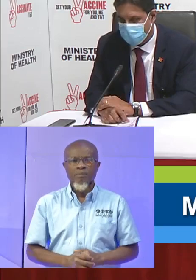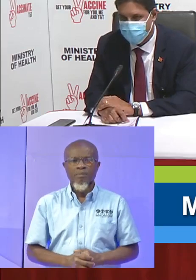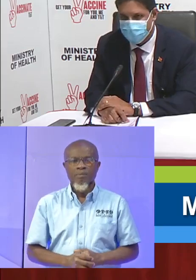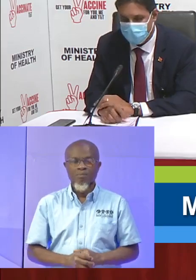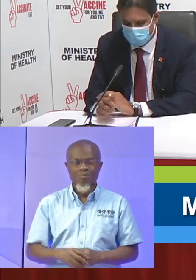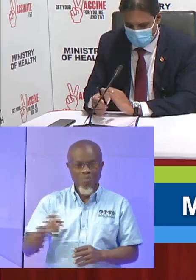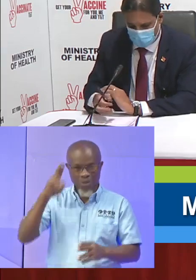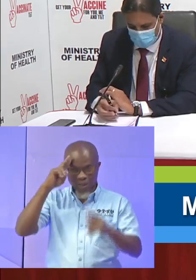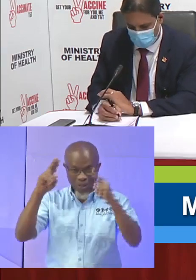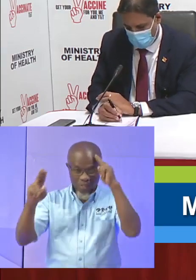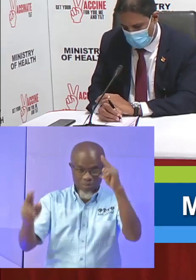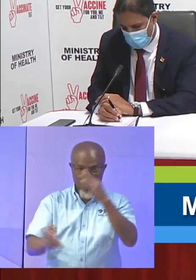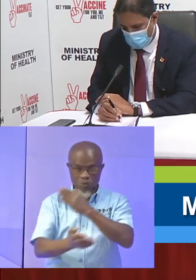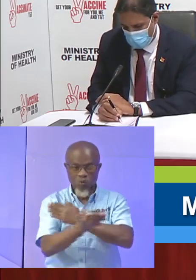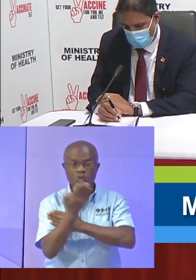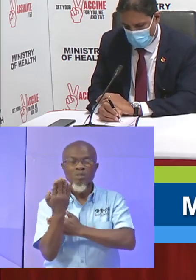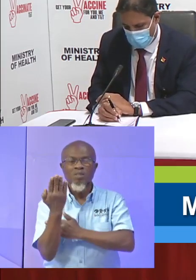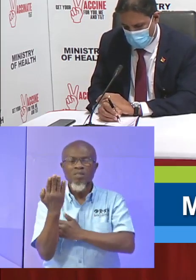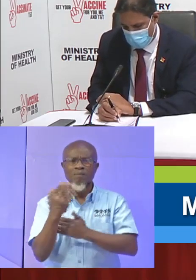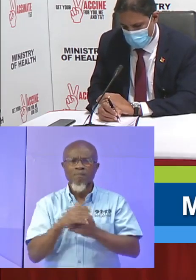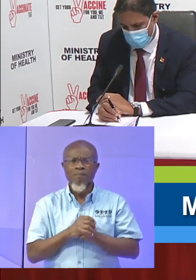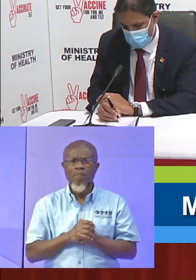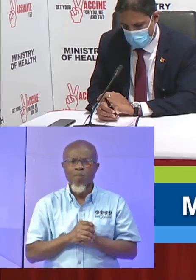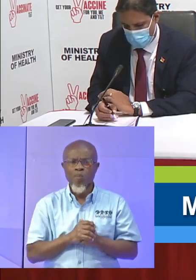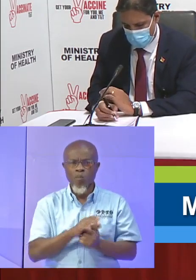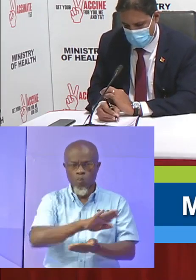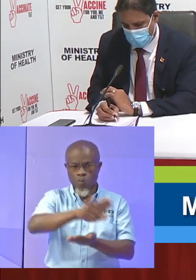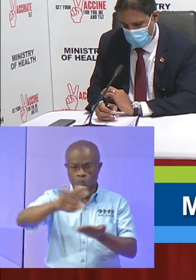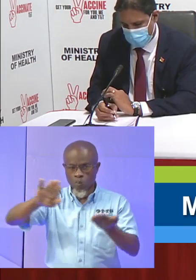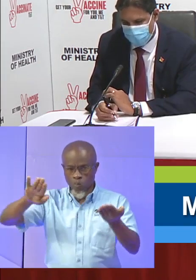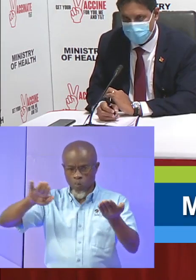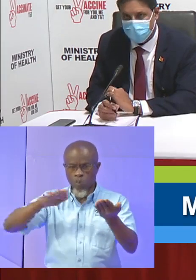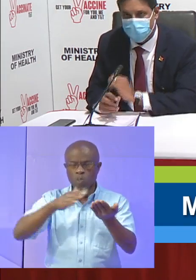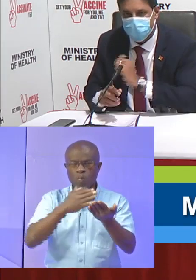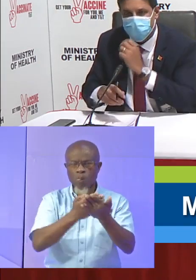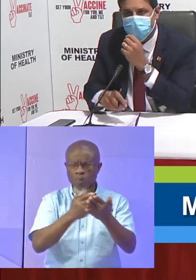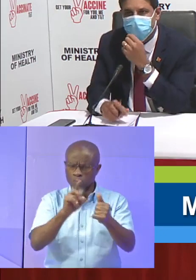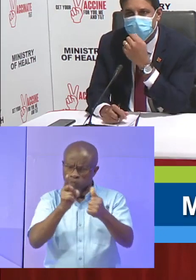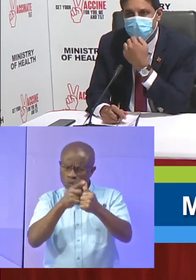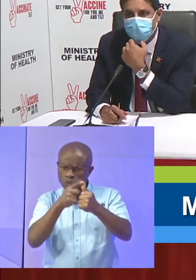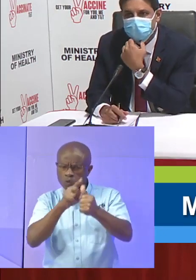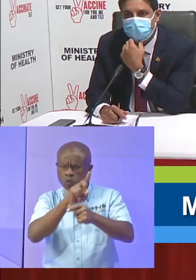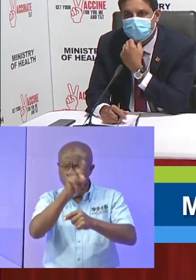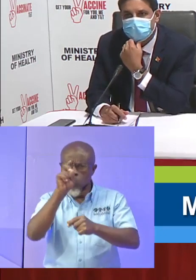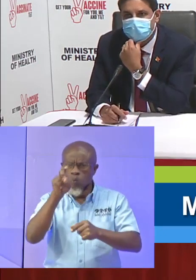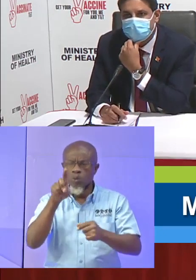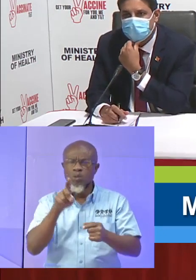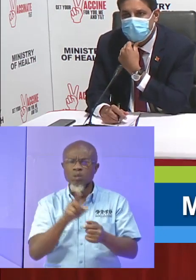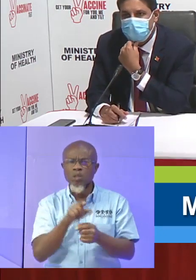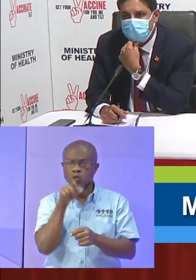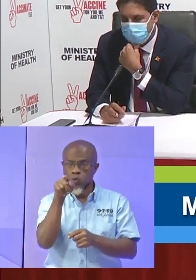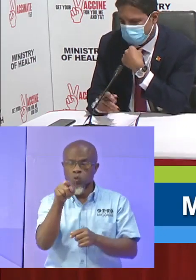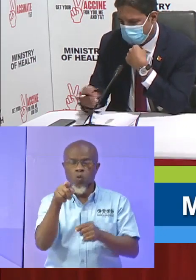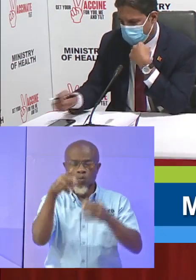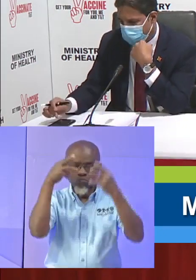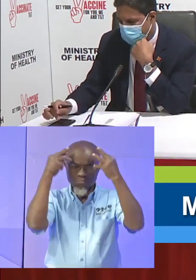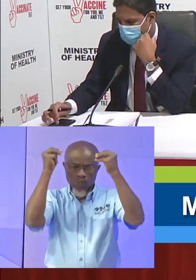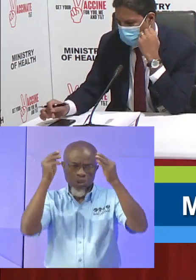Hi, morning everyone. Rashad Khan, Guardian Media Limited here. My first question is to the Minister of